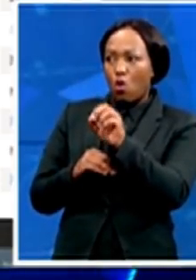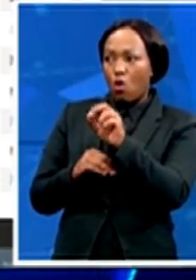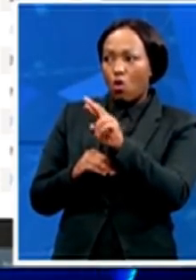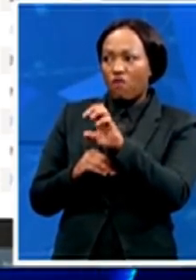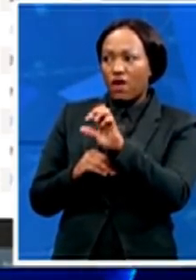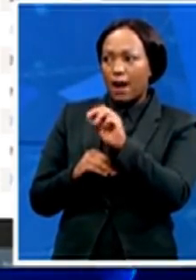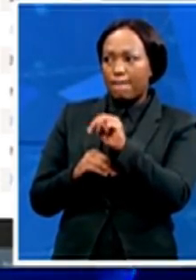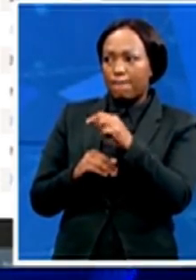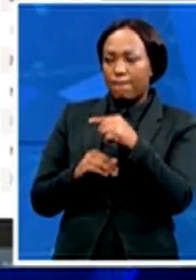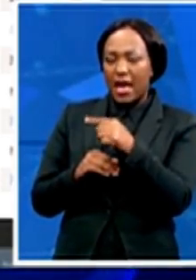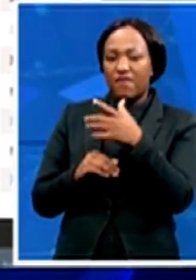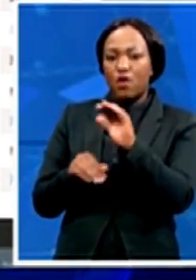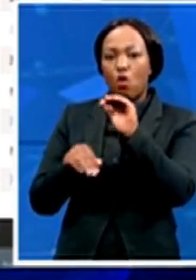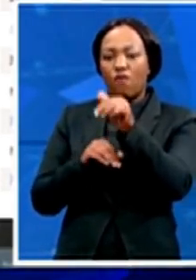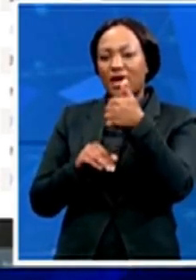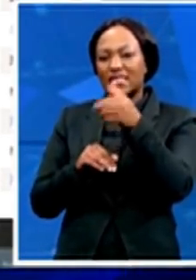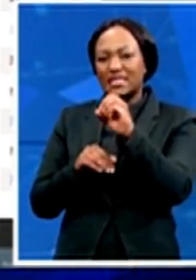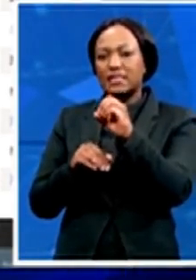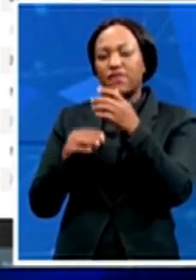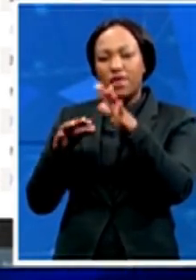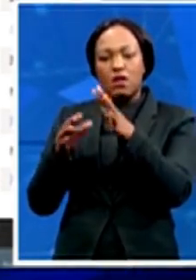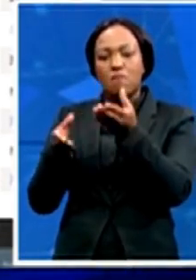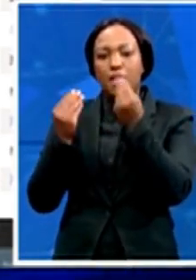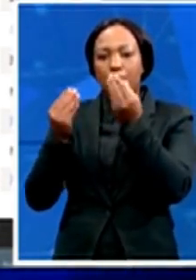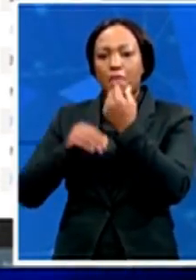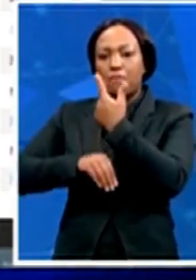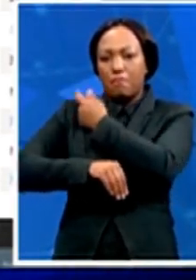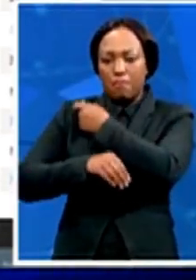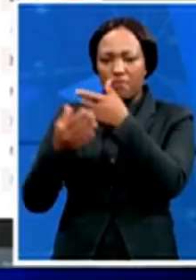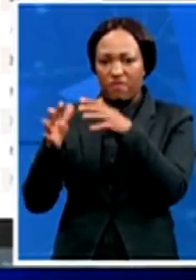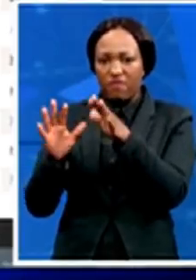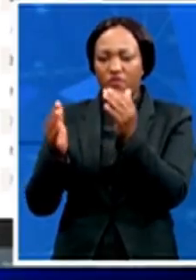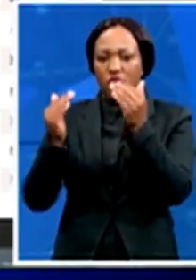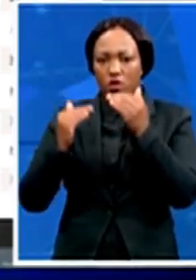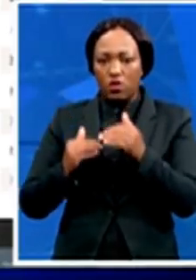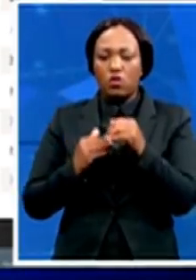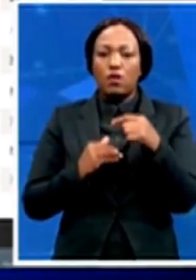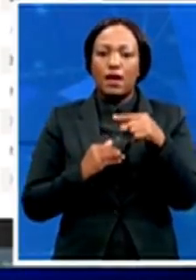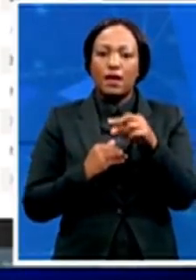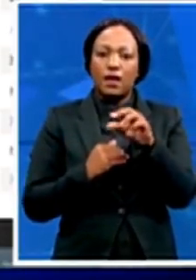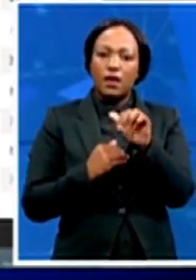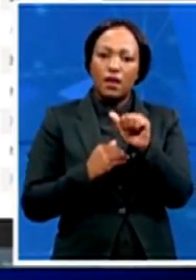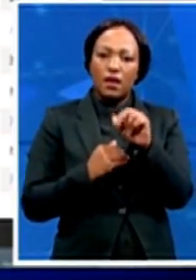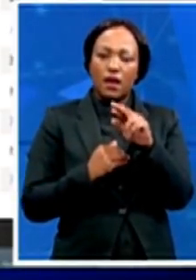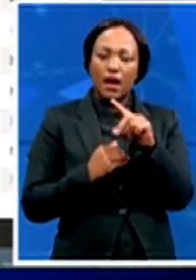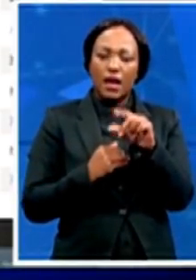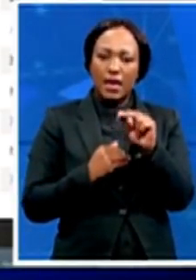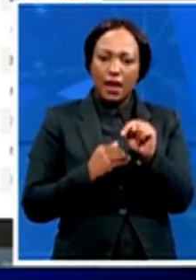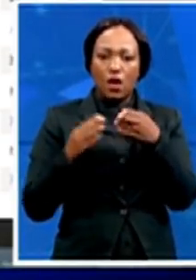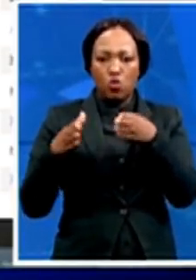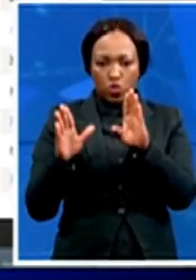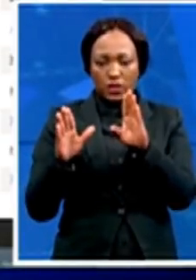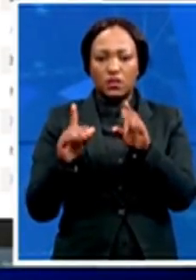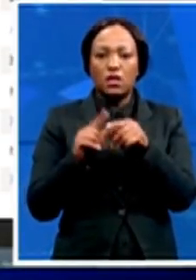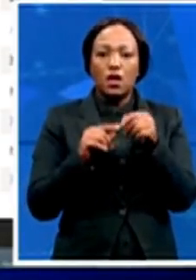been vaccinated at least, followed by Garden Route and West Coast. If you look at the lowest, if you go to the metro, that